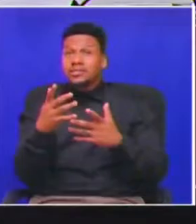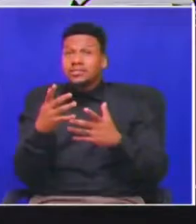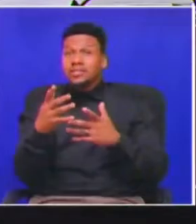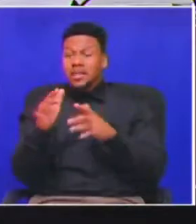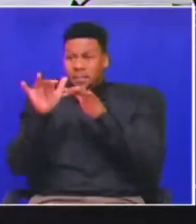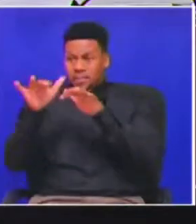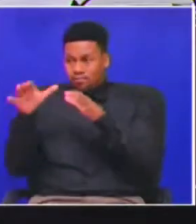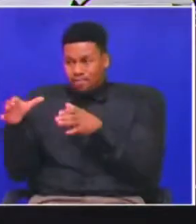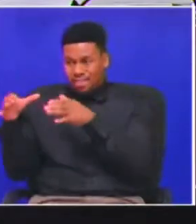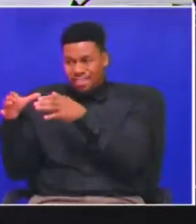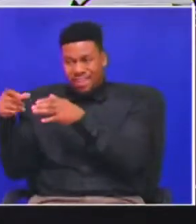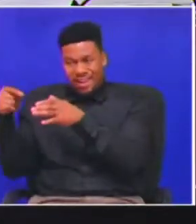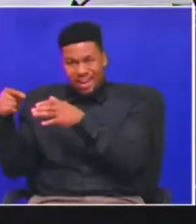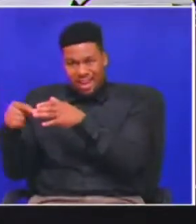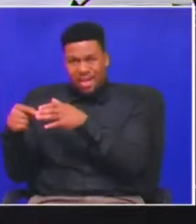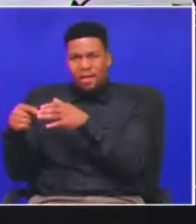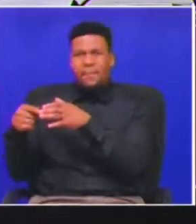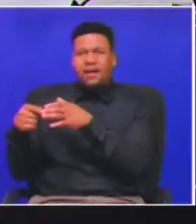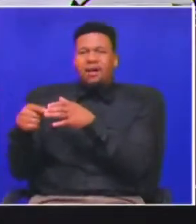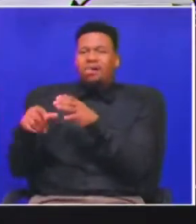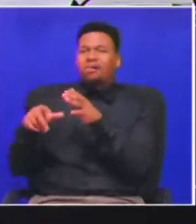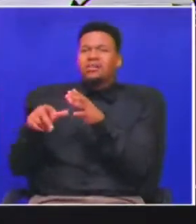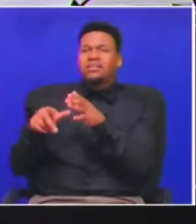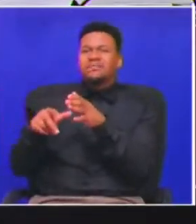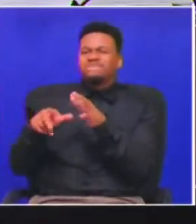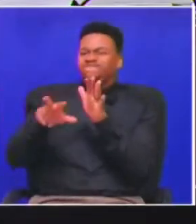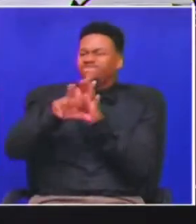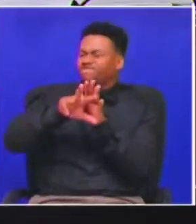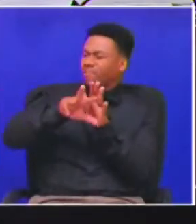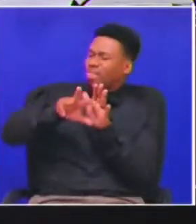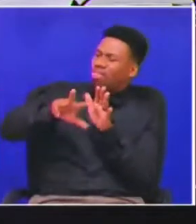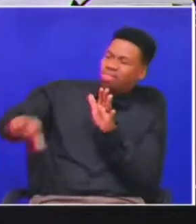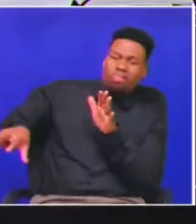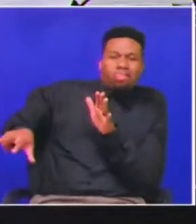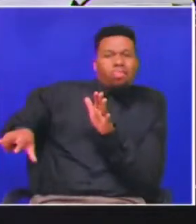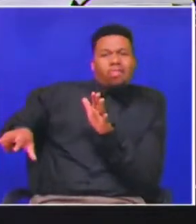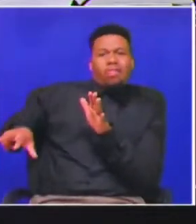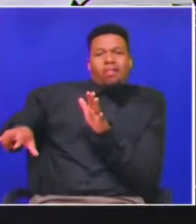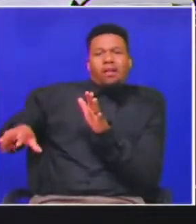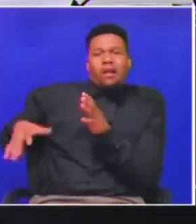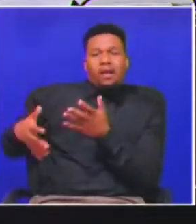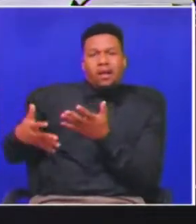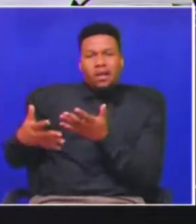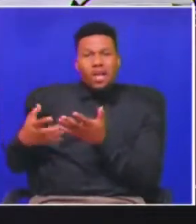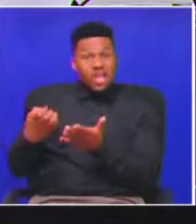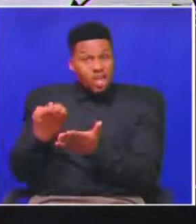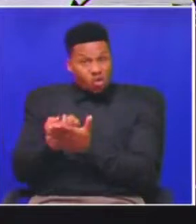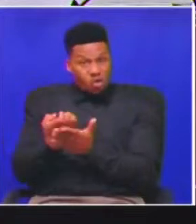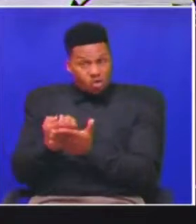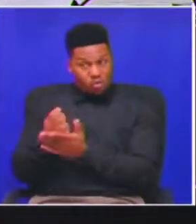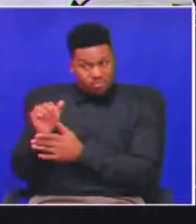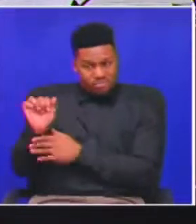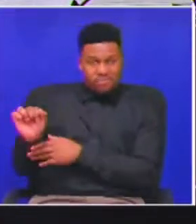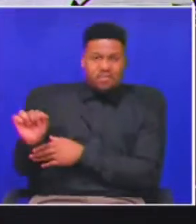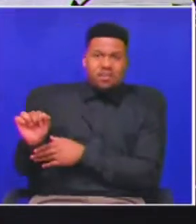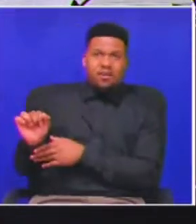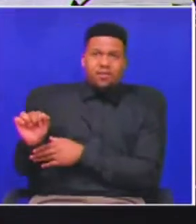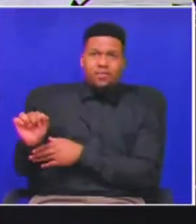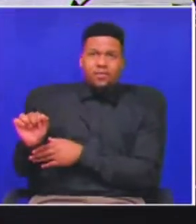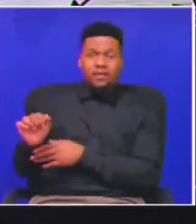in their case not legally, who were left out of the mainstream of the economy. They embarked on